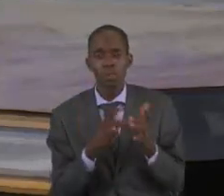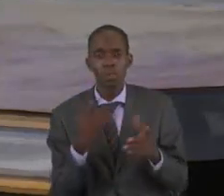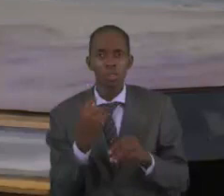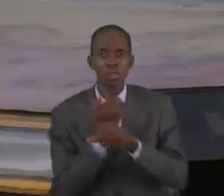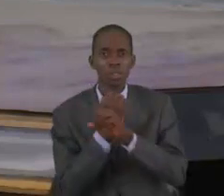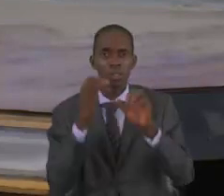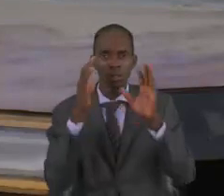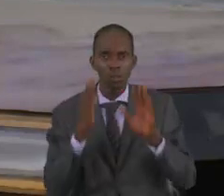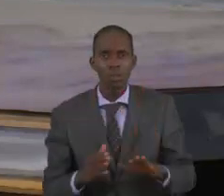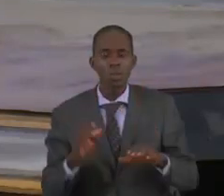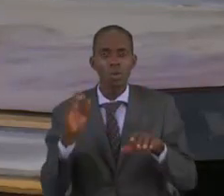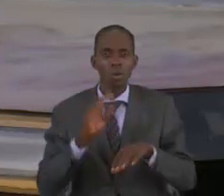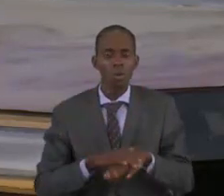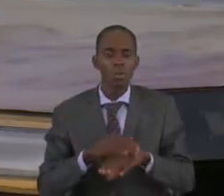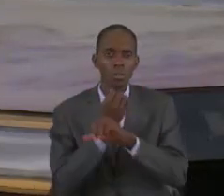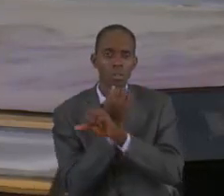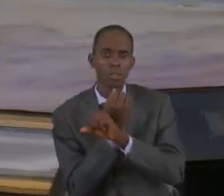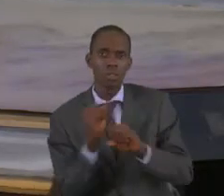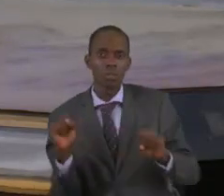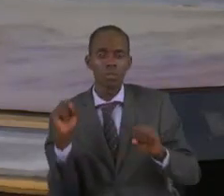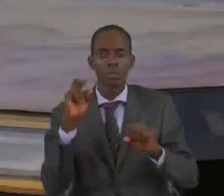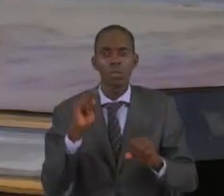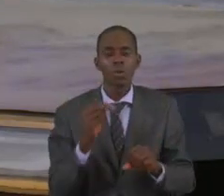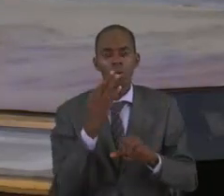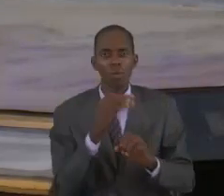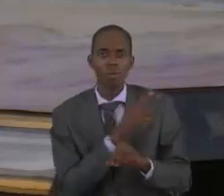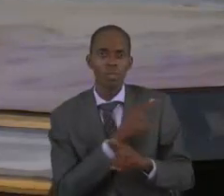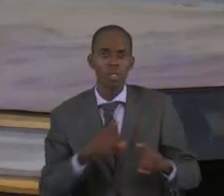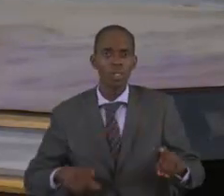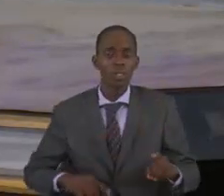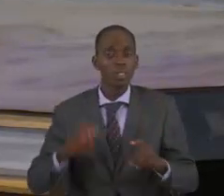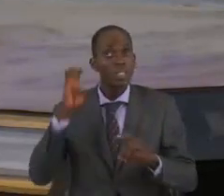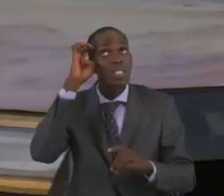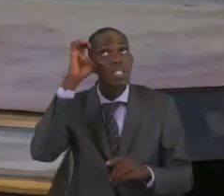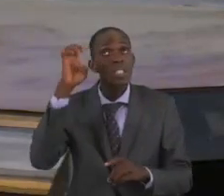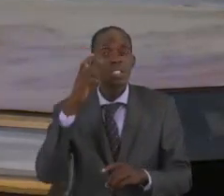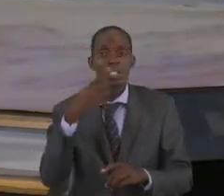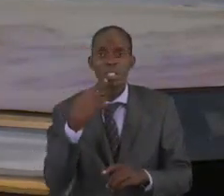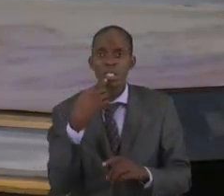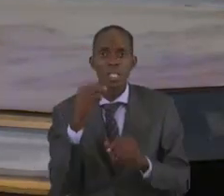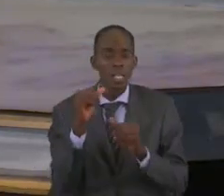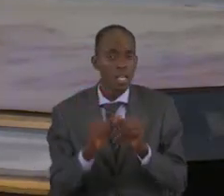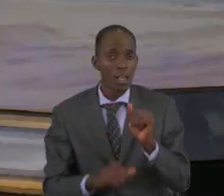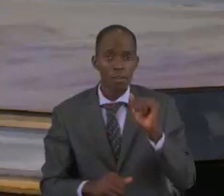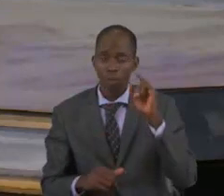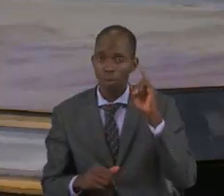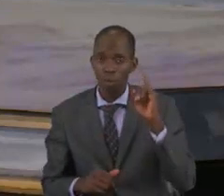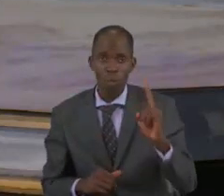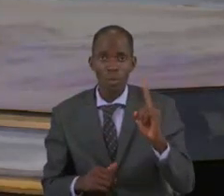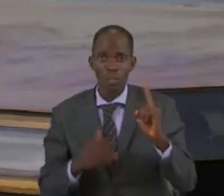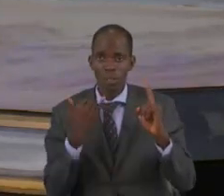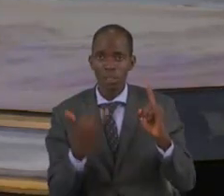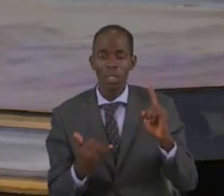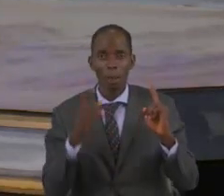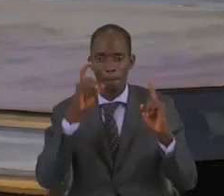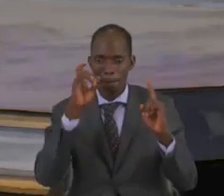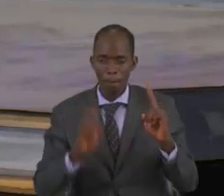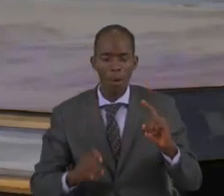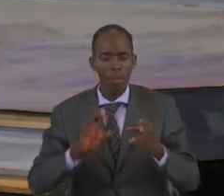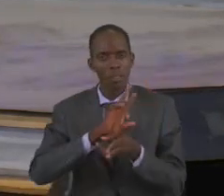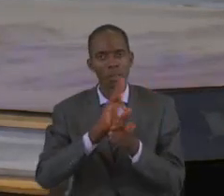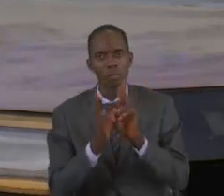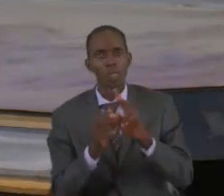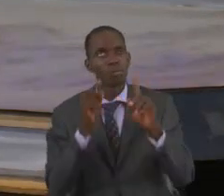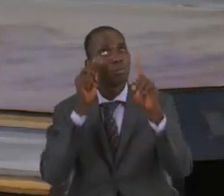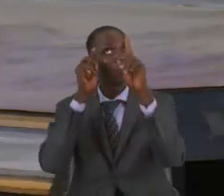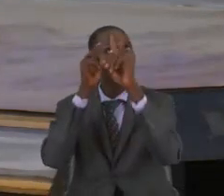Savior or the salvation of the Lord. It says everyone now must repent towards